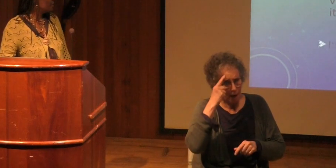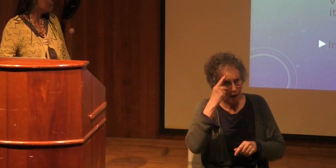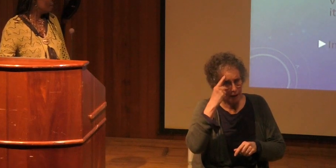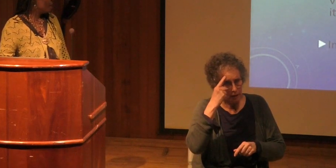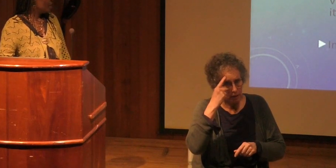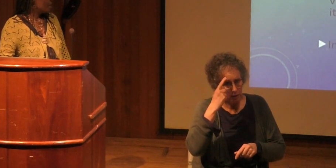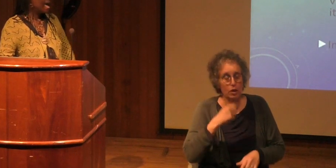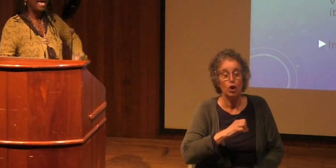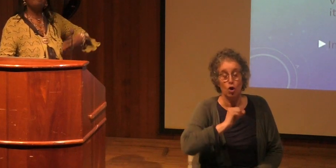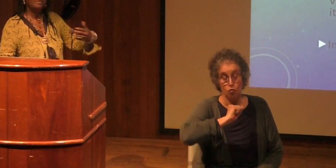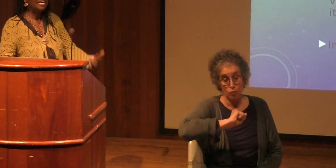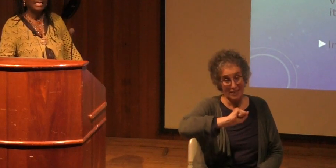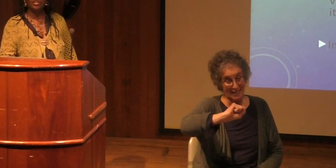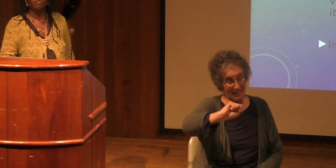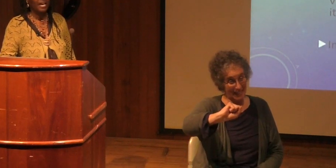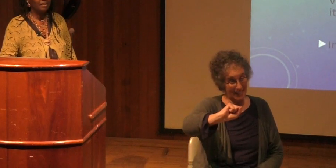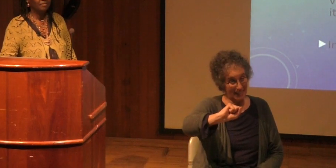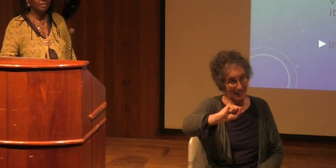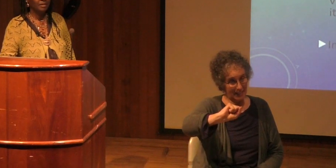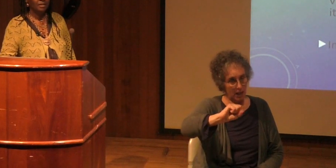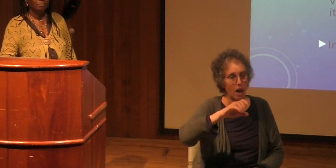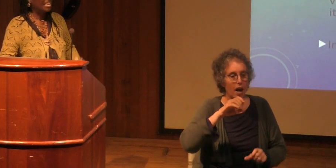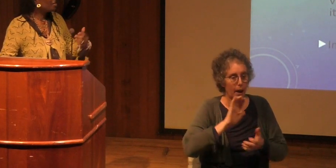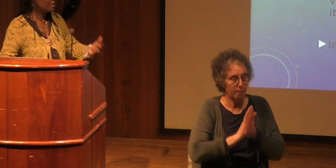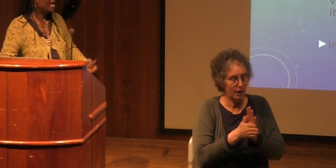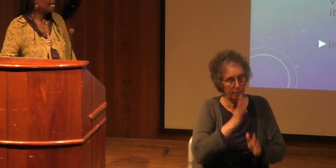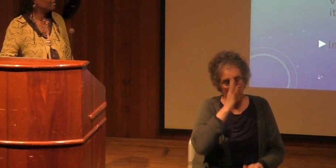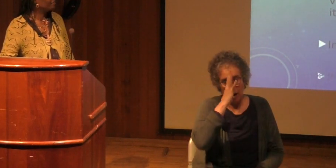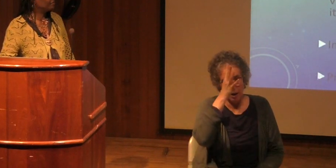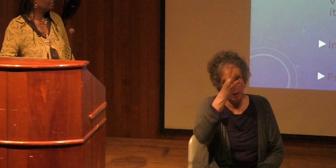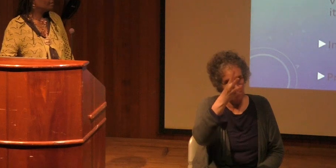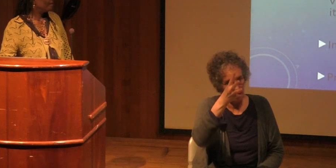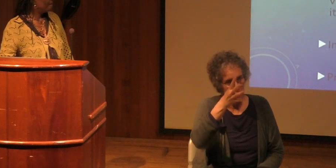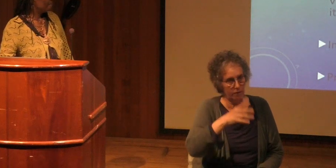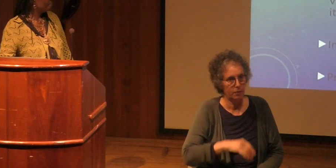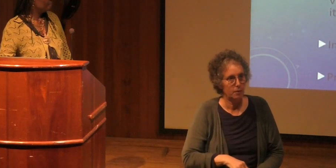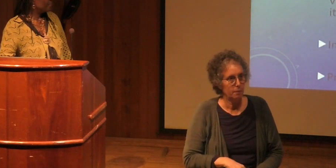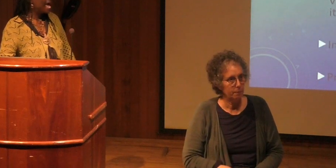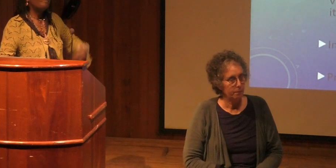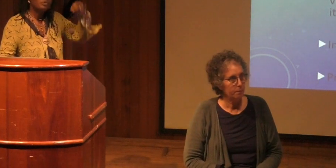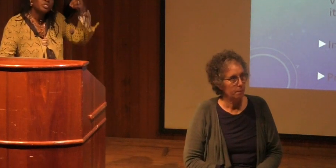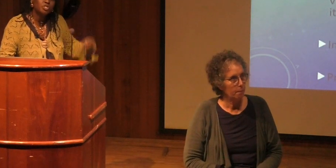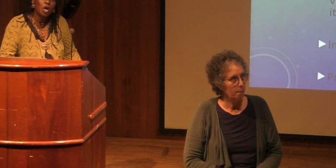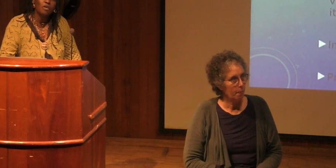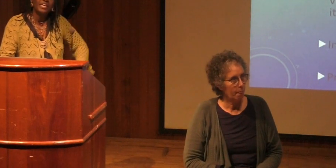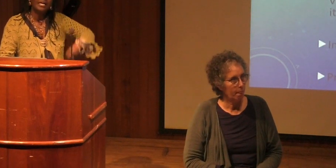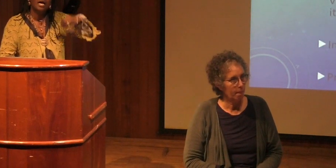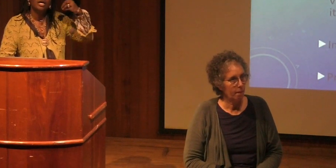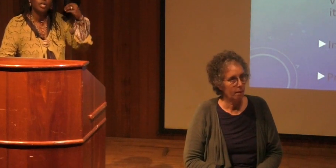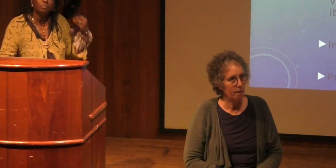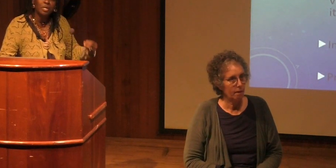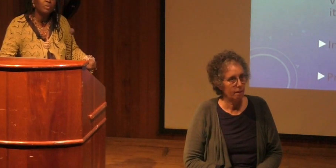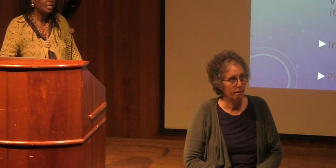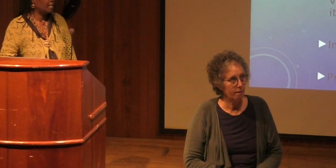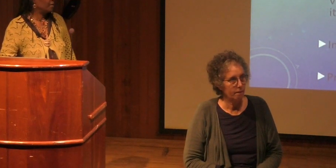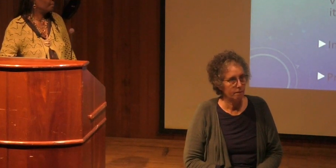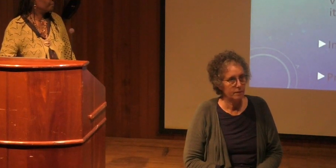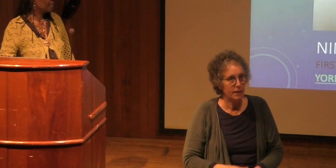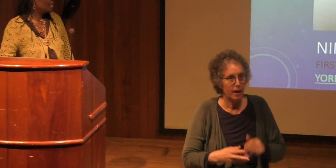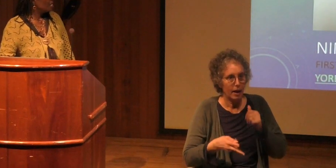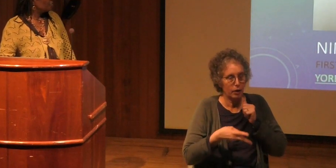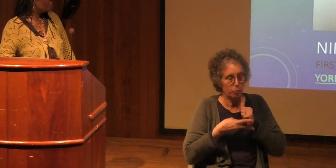Resistance and being innovative, being creative, and preserving